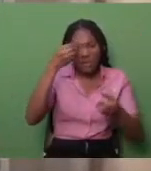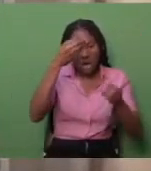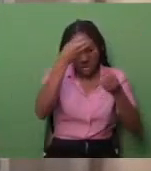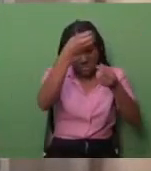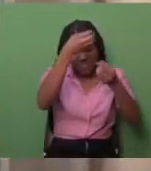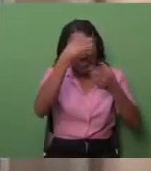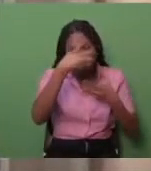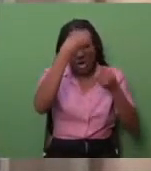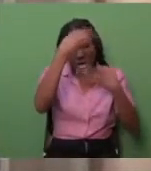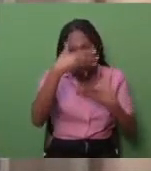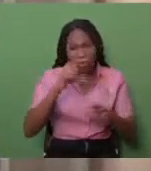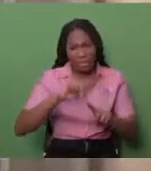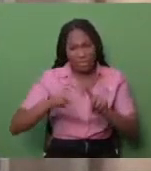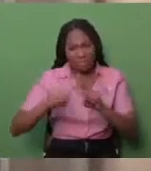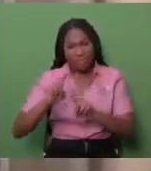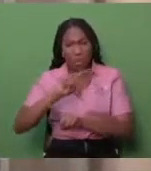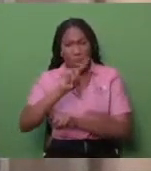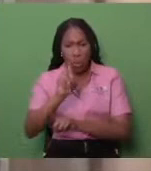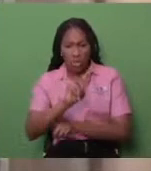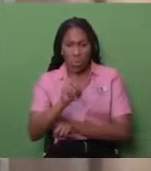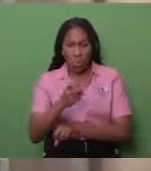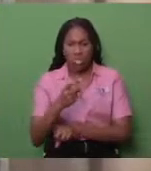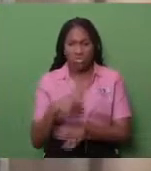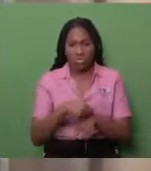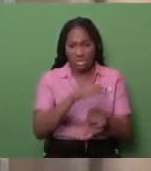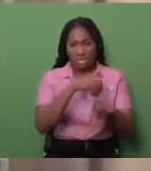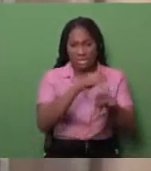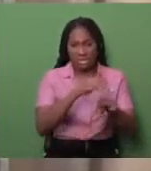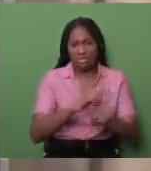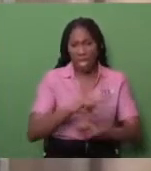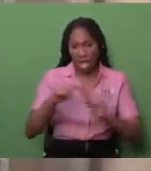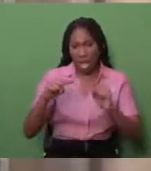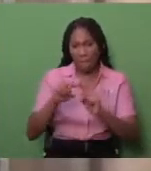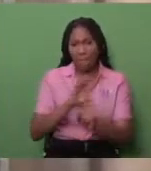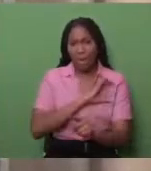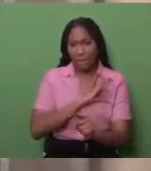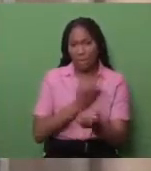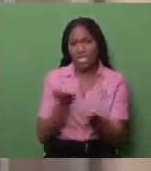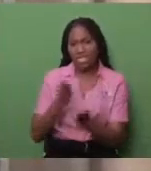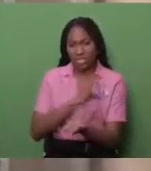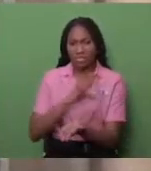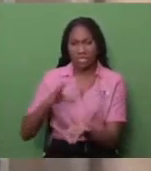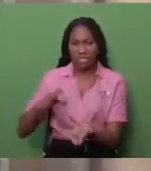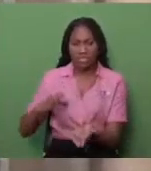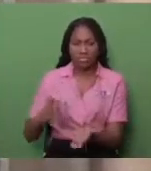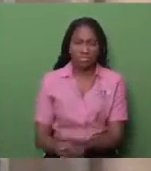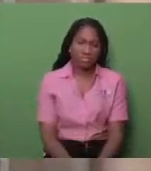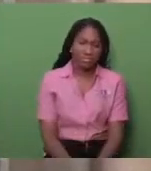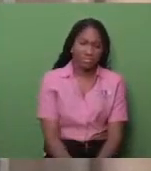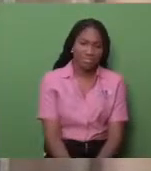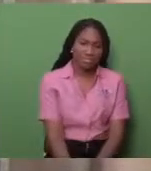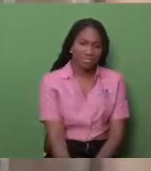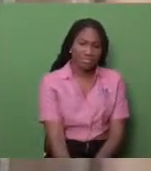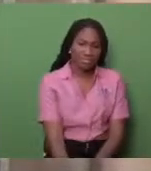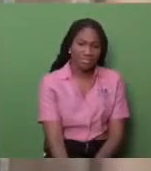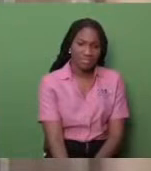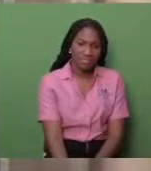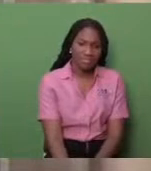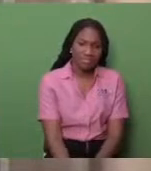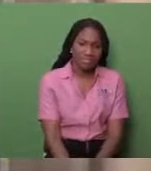answers to a series of questions when it comes to the Police Service Commission. Saddam. shut up. Just for a